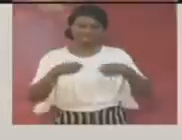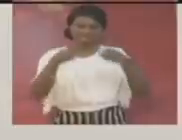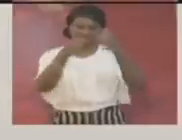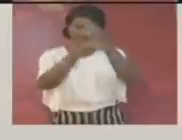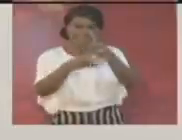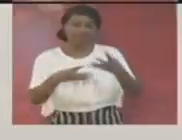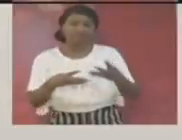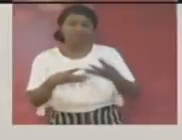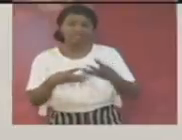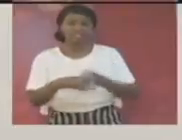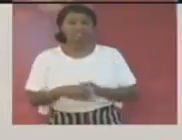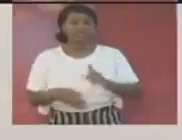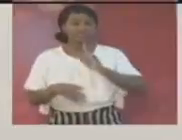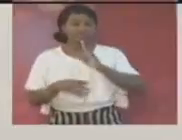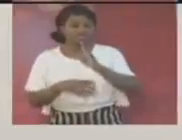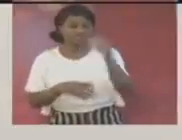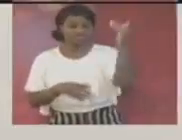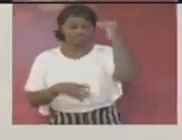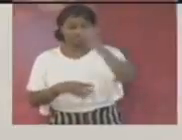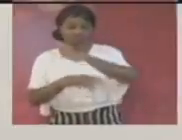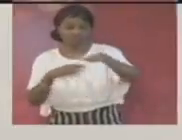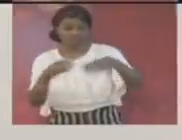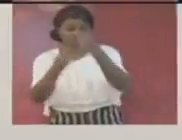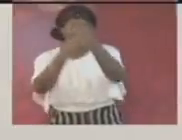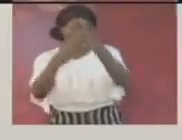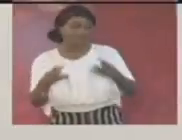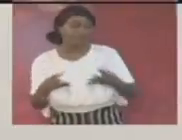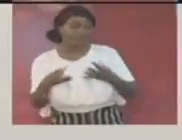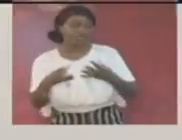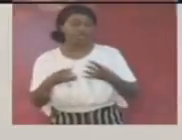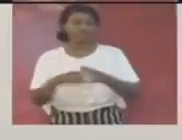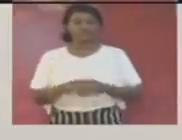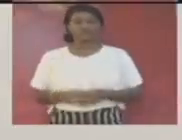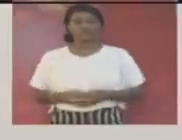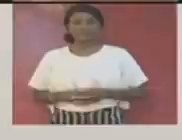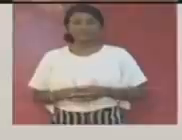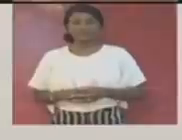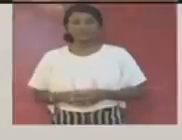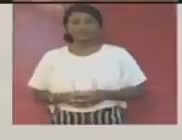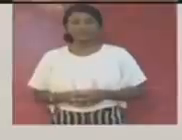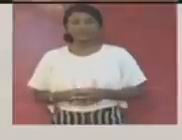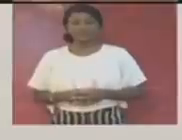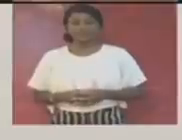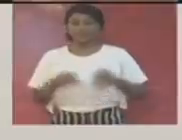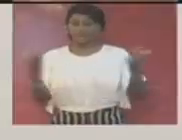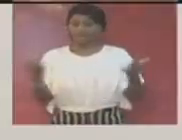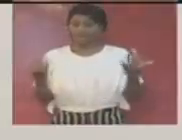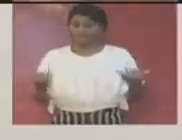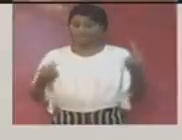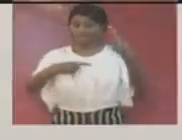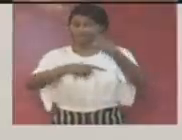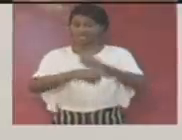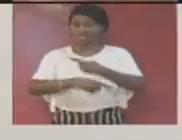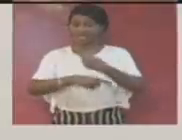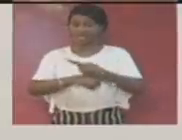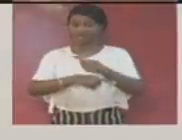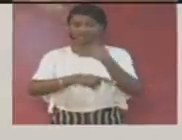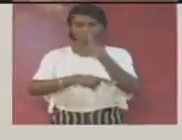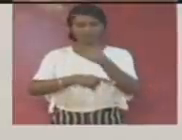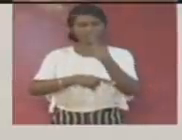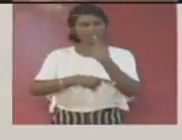we seek to keep you informed of the national COVID-19 response. Here to present the latest updates